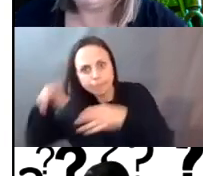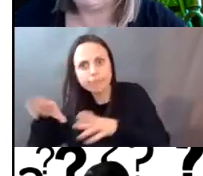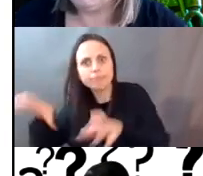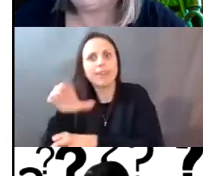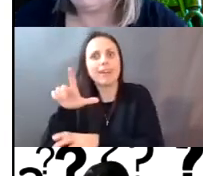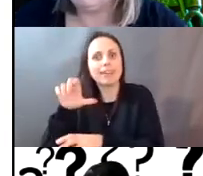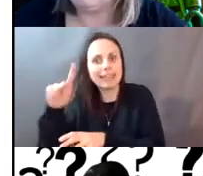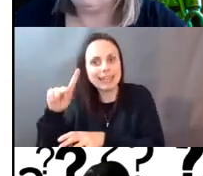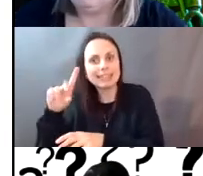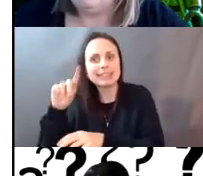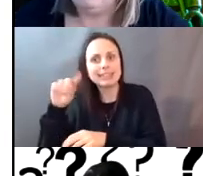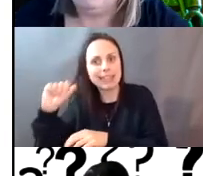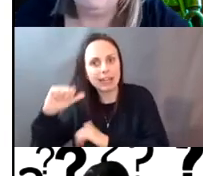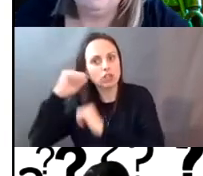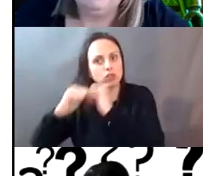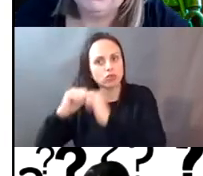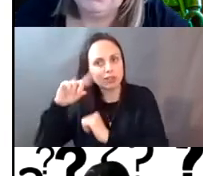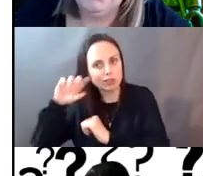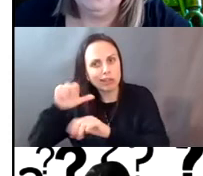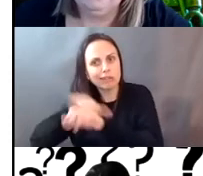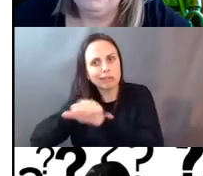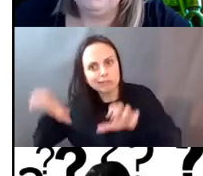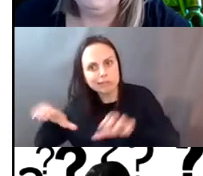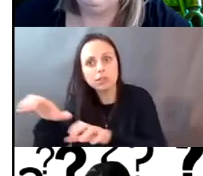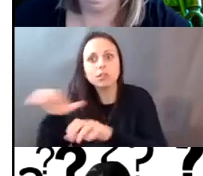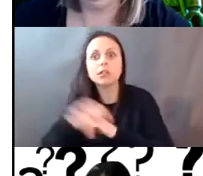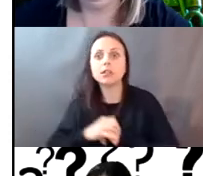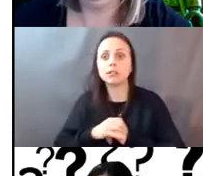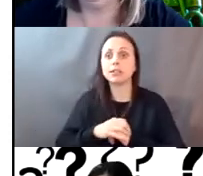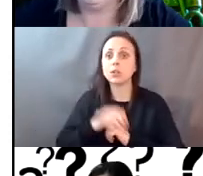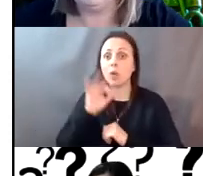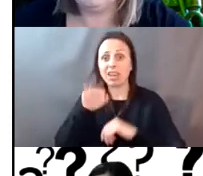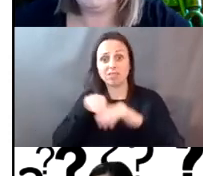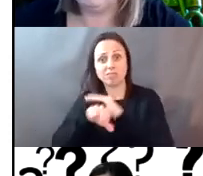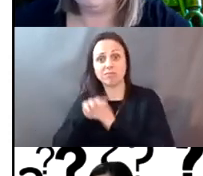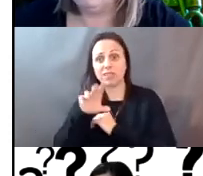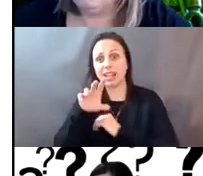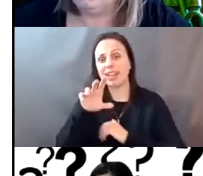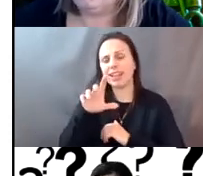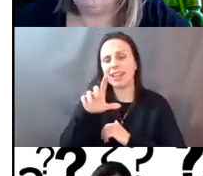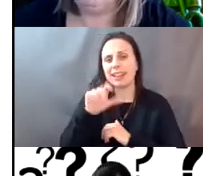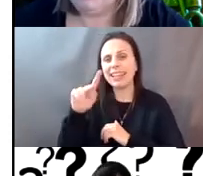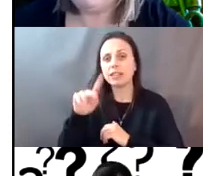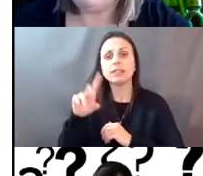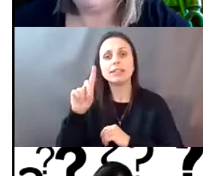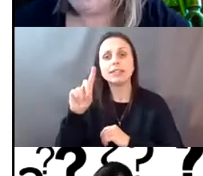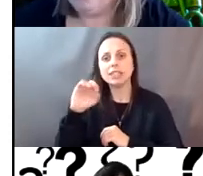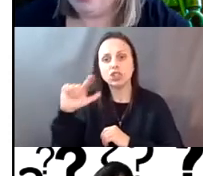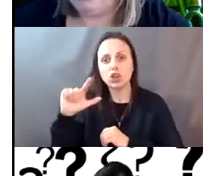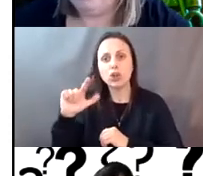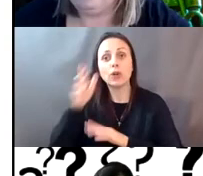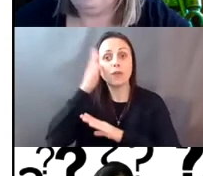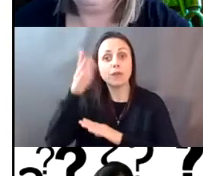data, structured data stuff. So even if you go to the Linked Digital Future page,